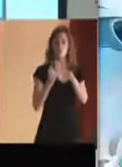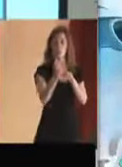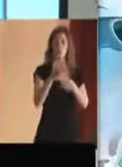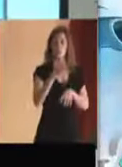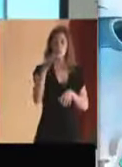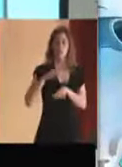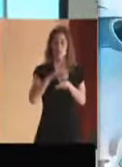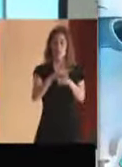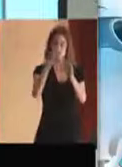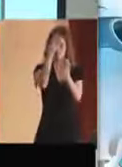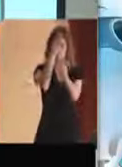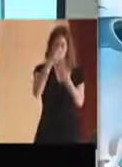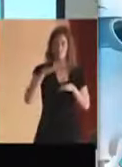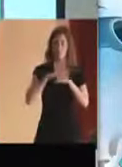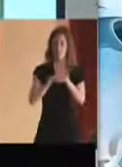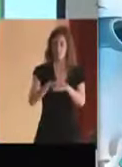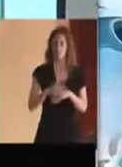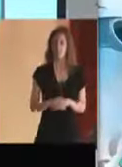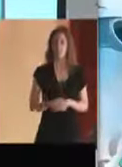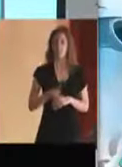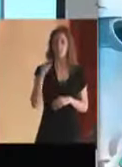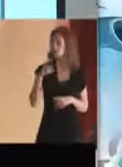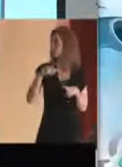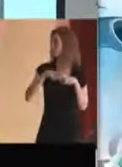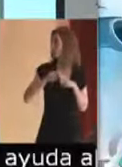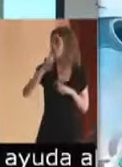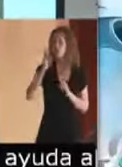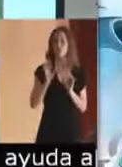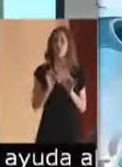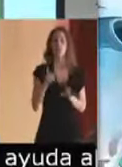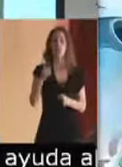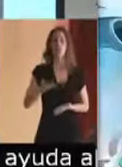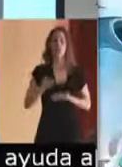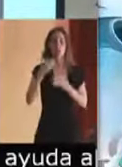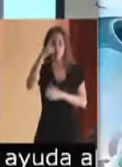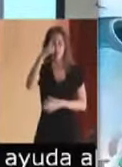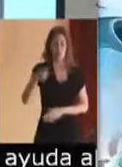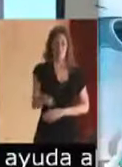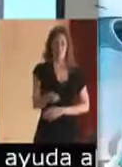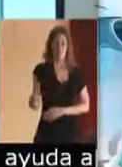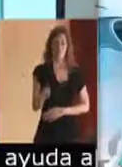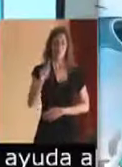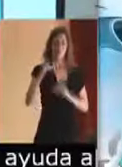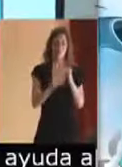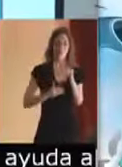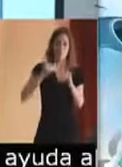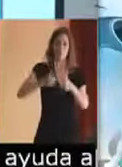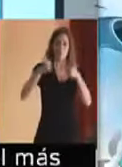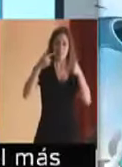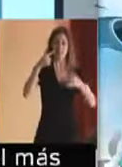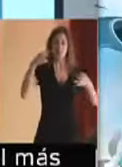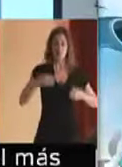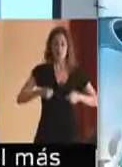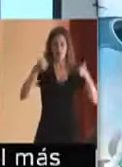I can follow a precise direction. So this helps the visually